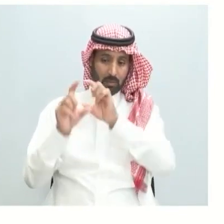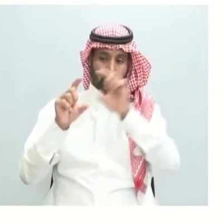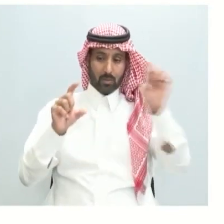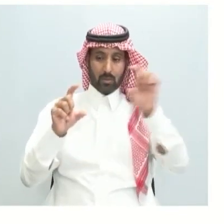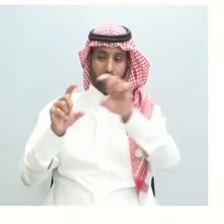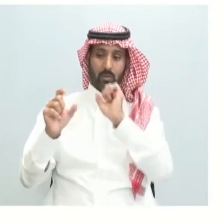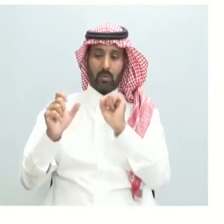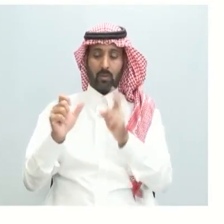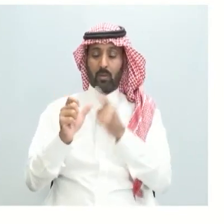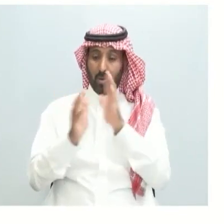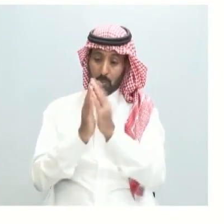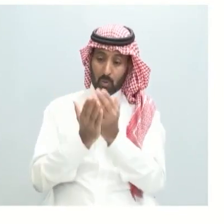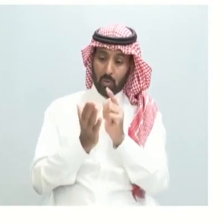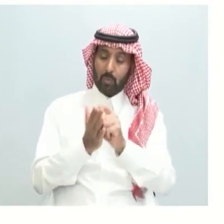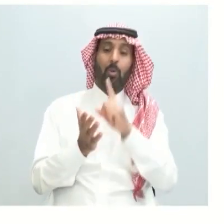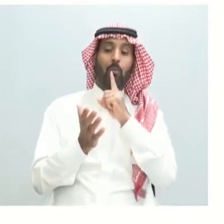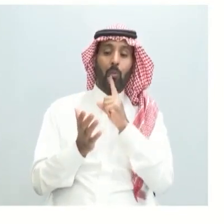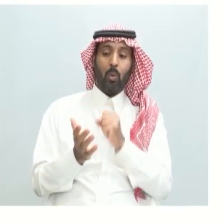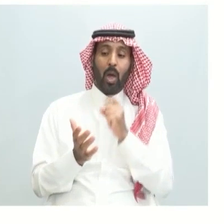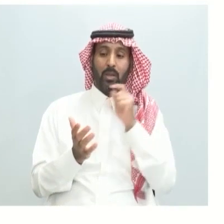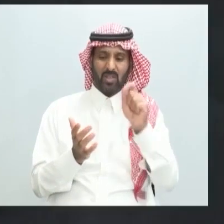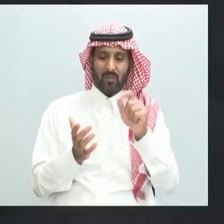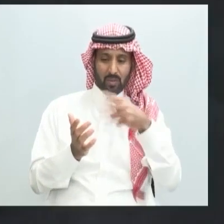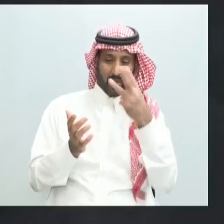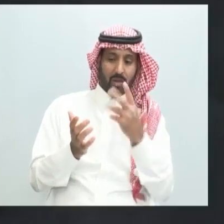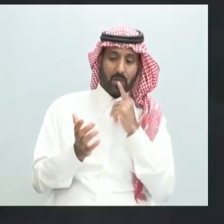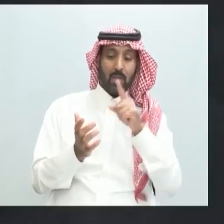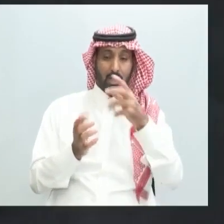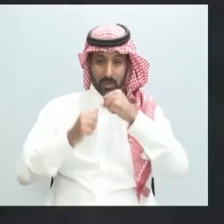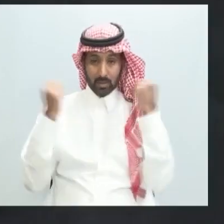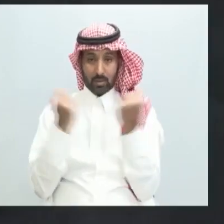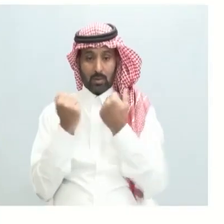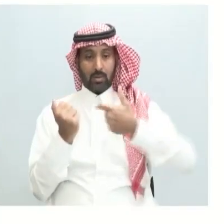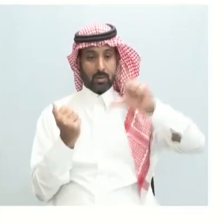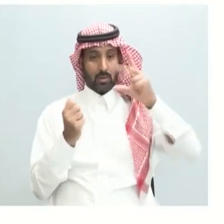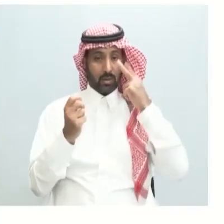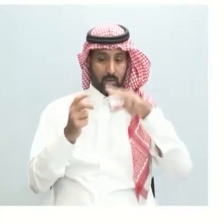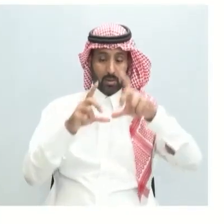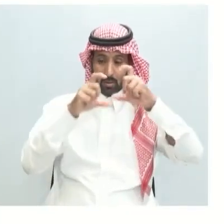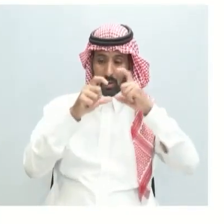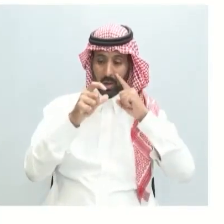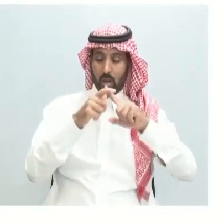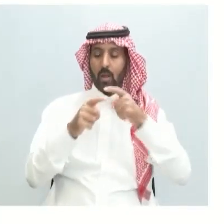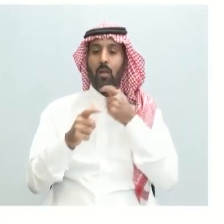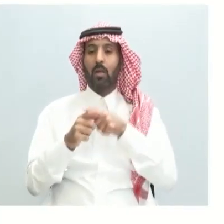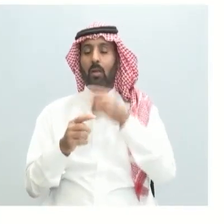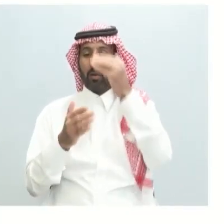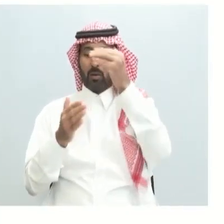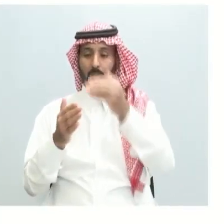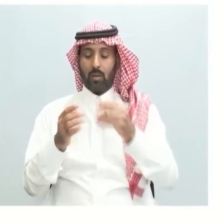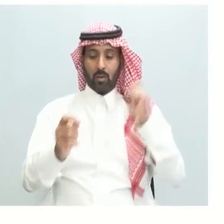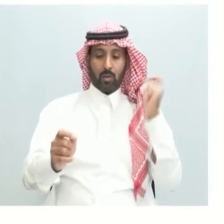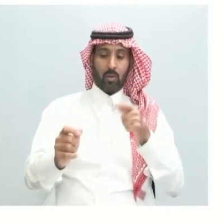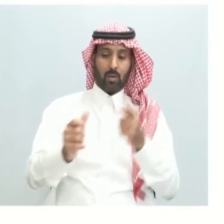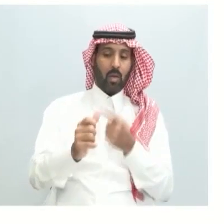So open your book, page 103, exercise L, and look at the picture and try to list some objects